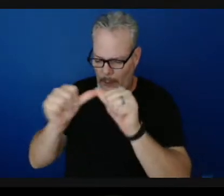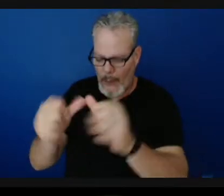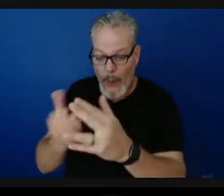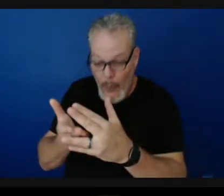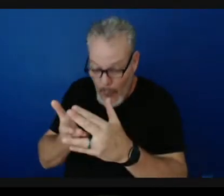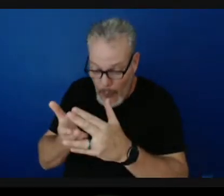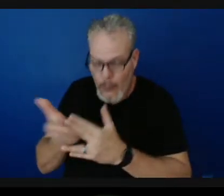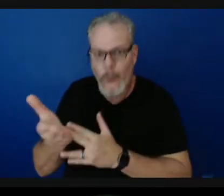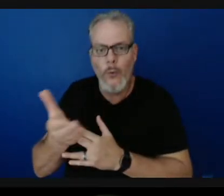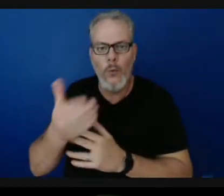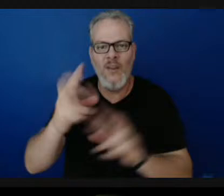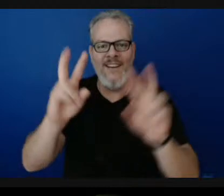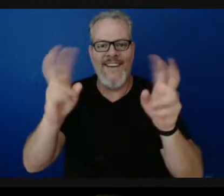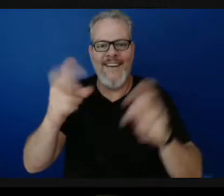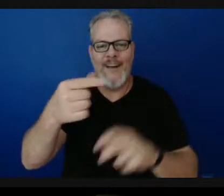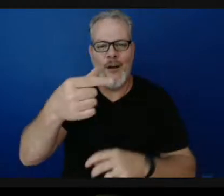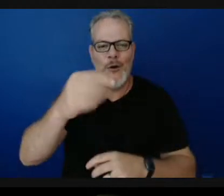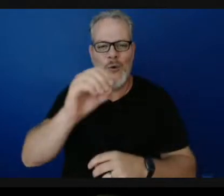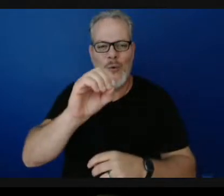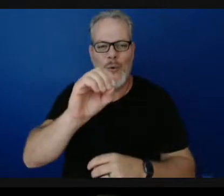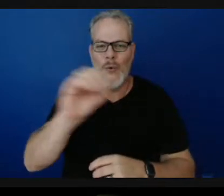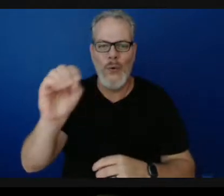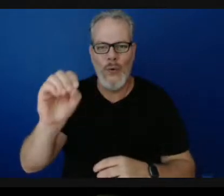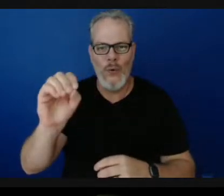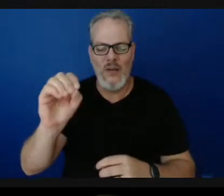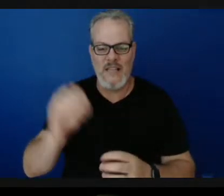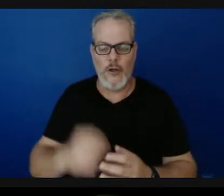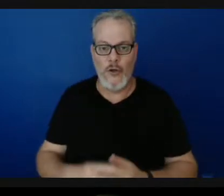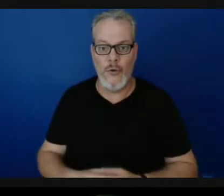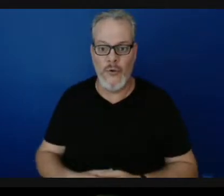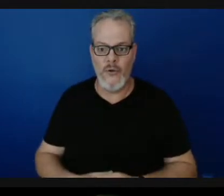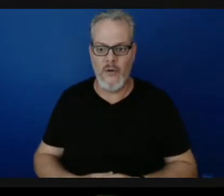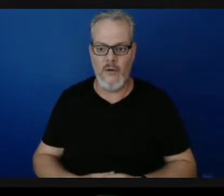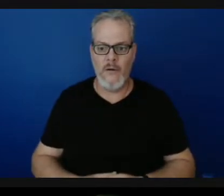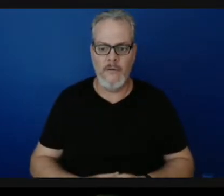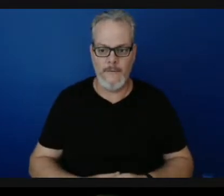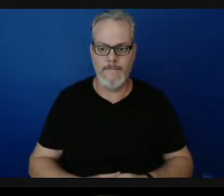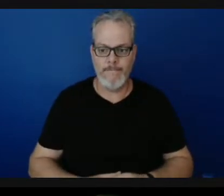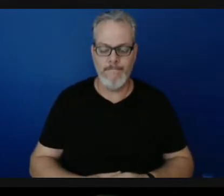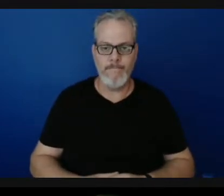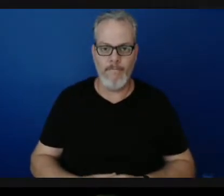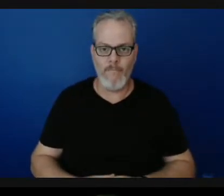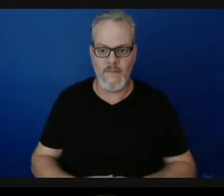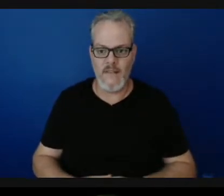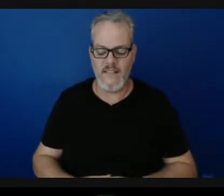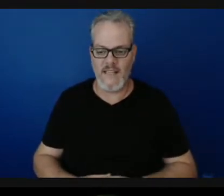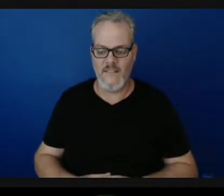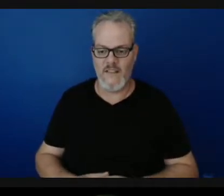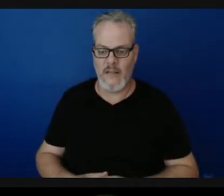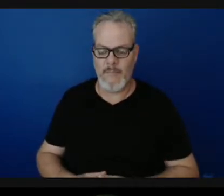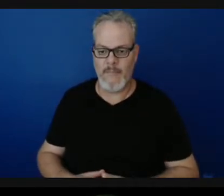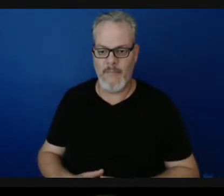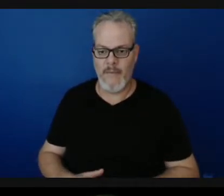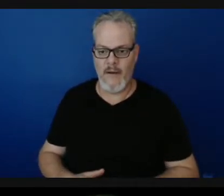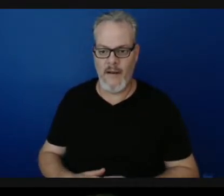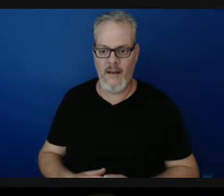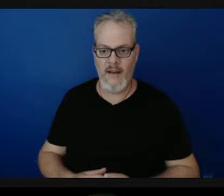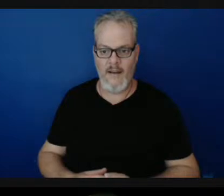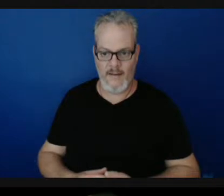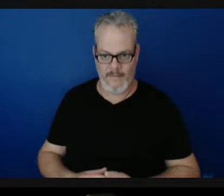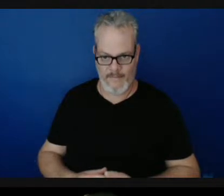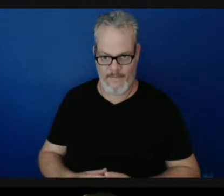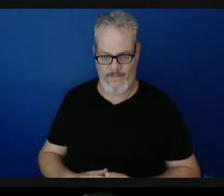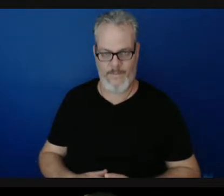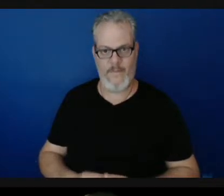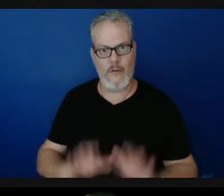a consistent, established path that can be sustained. Yeah, great things to discuss